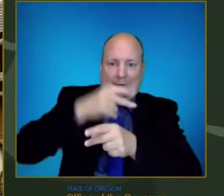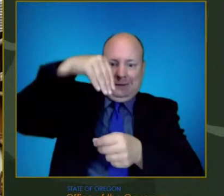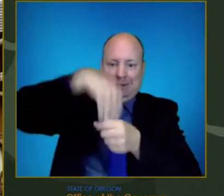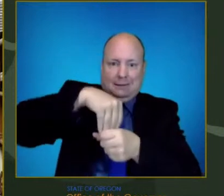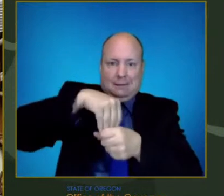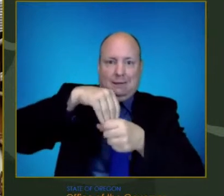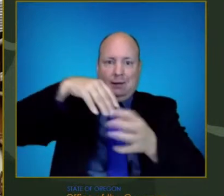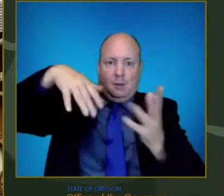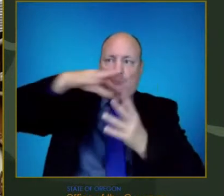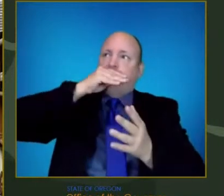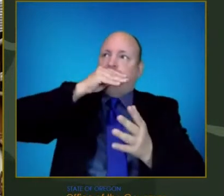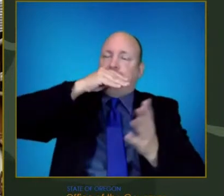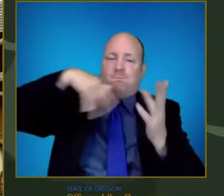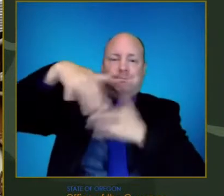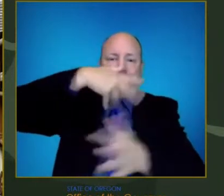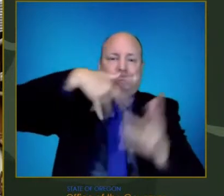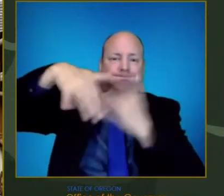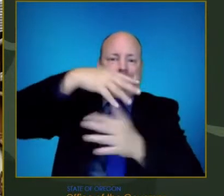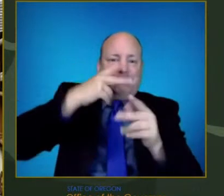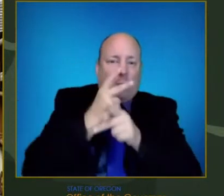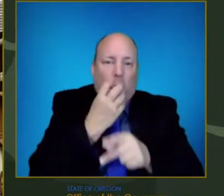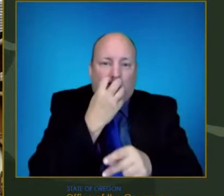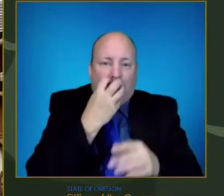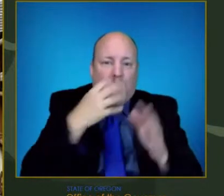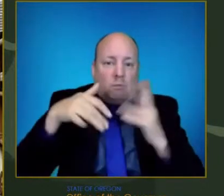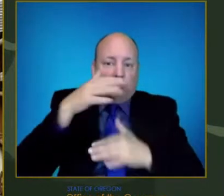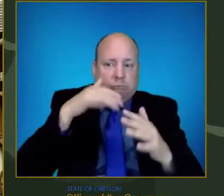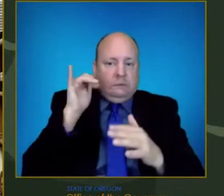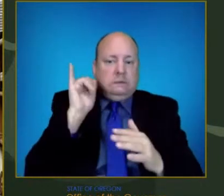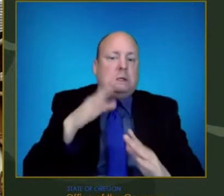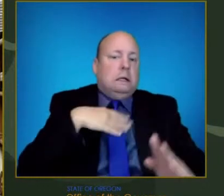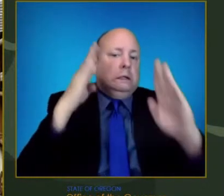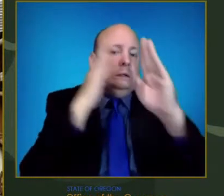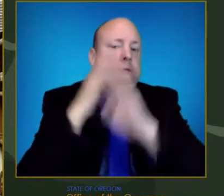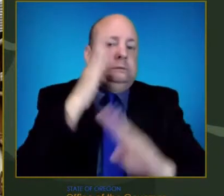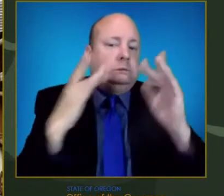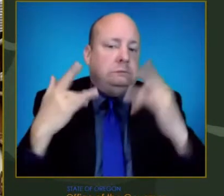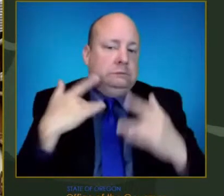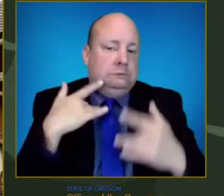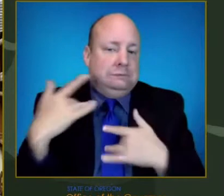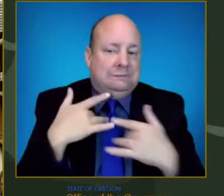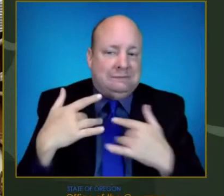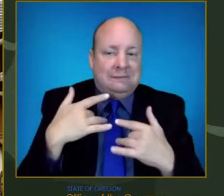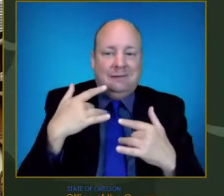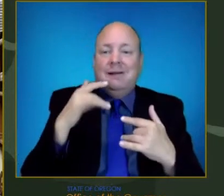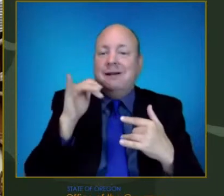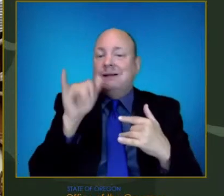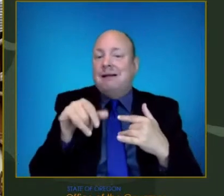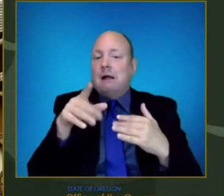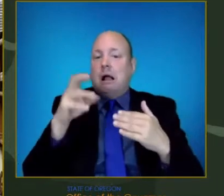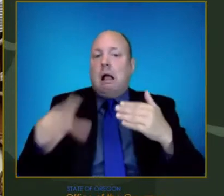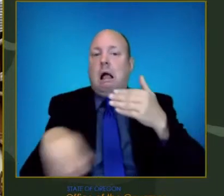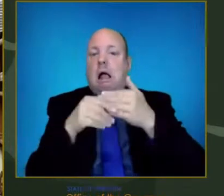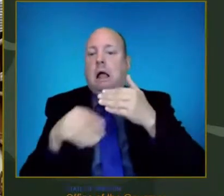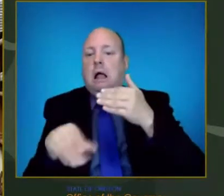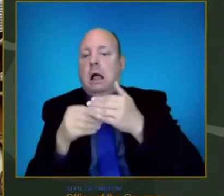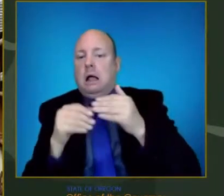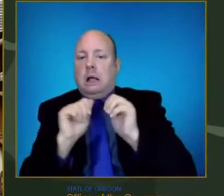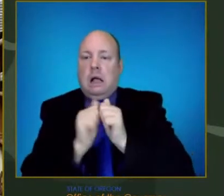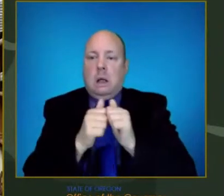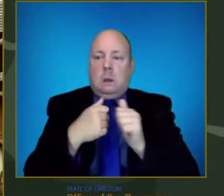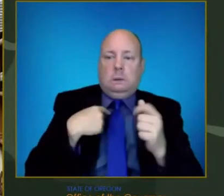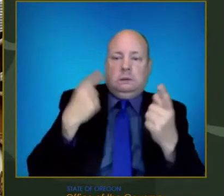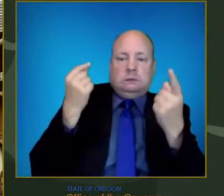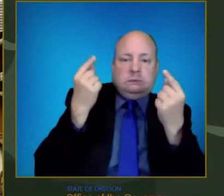more time indoors. And that's when we need these other kinds of tools to be able to kick in and really support